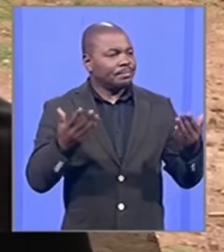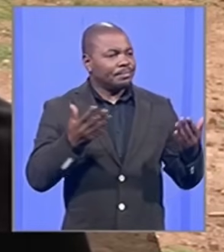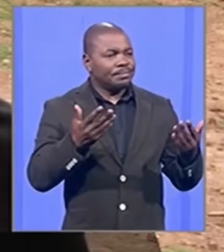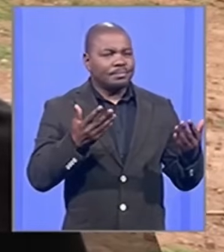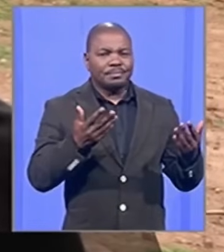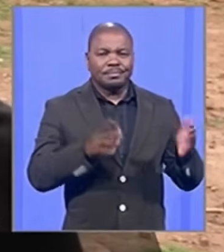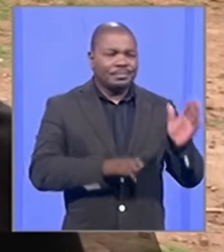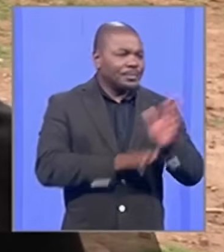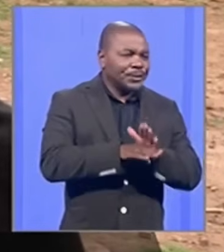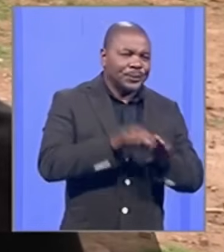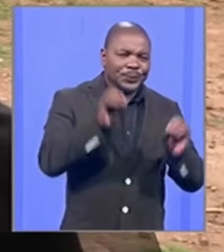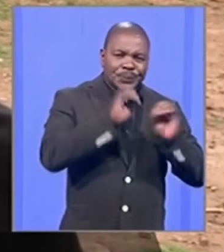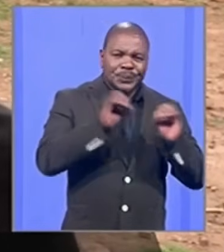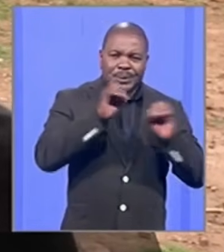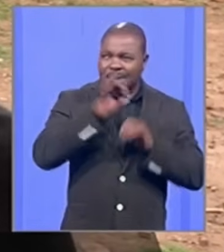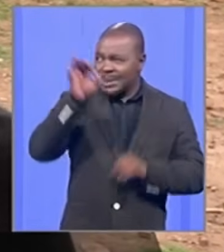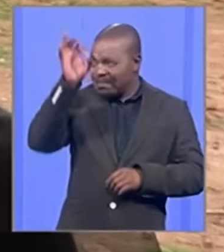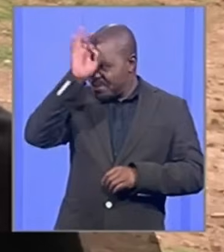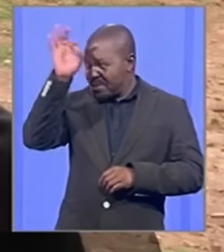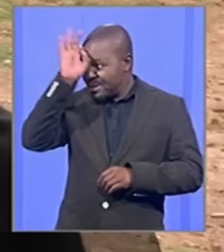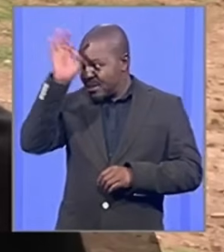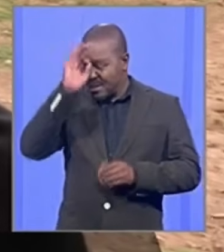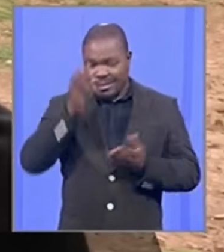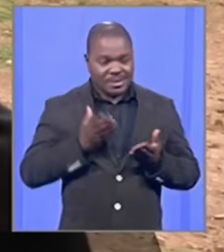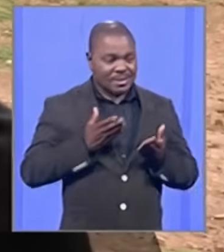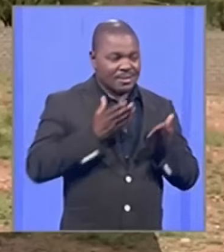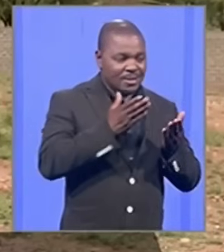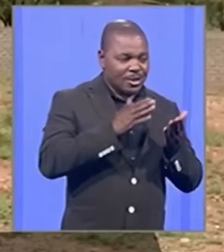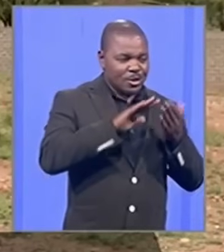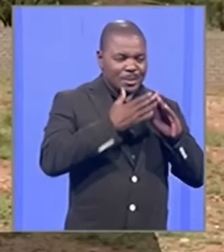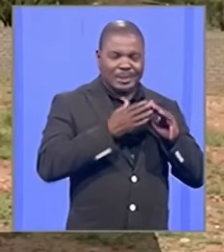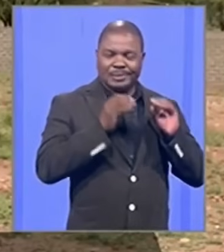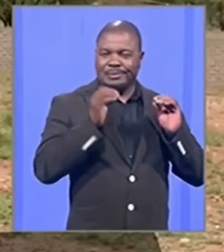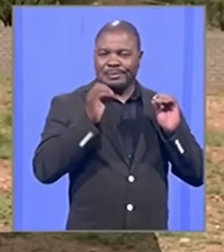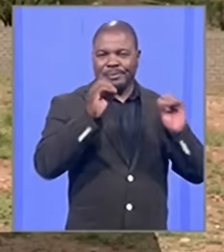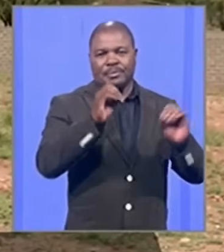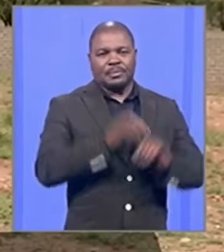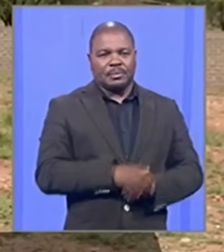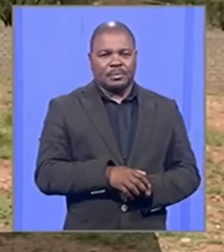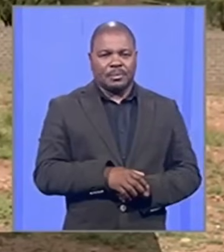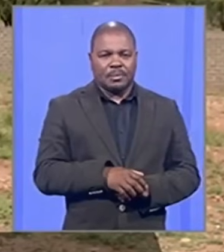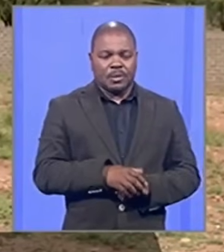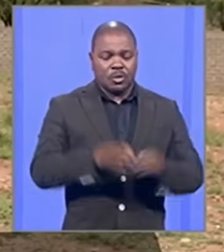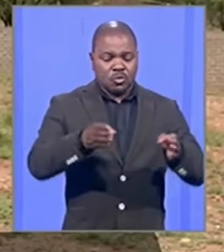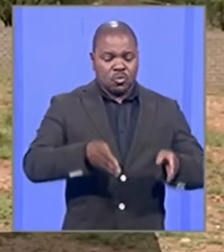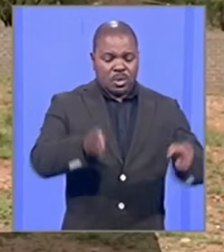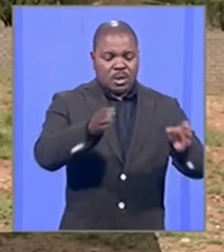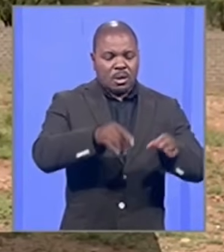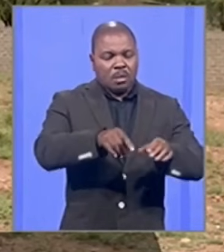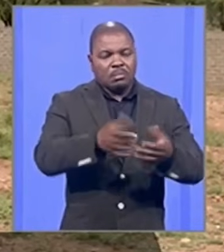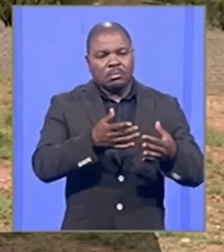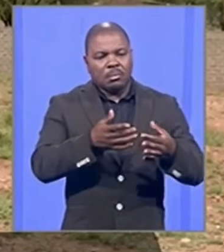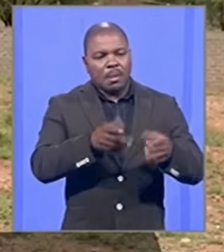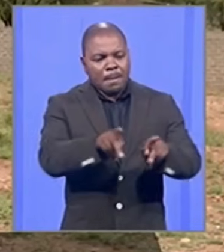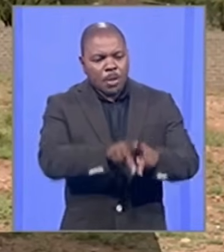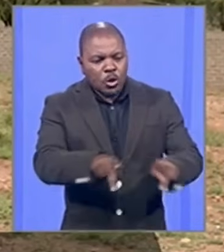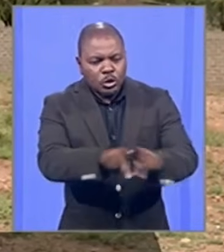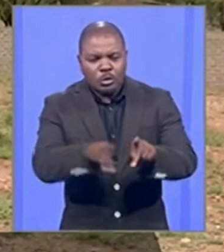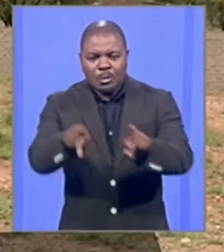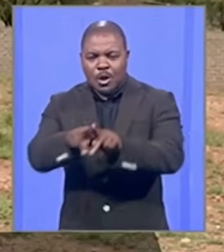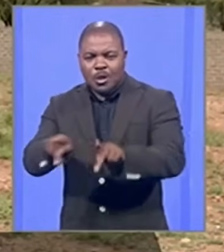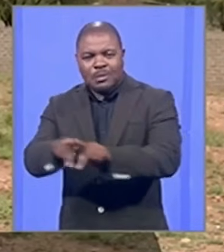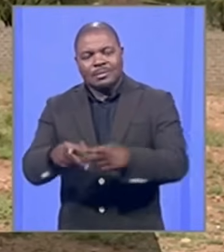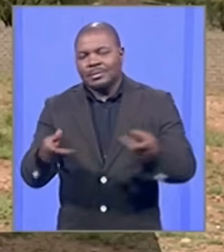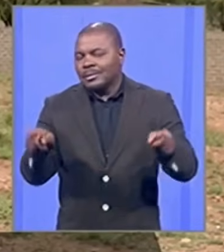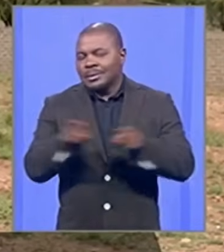tswelelang le ga re ra reng seponisa sa rona ga se bereke le morafi. Le tsone diphotholo tseo ke matsapa le one metsi jaaka re setse